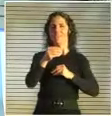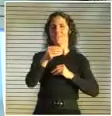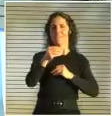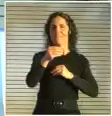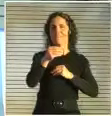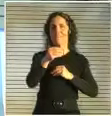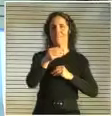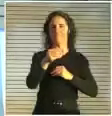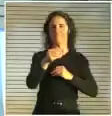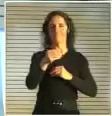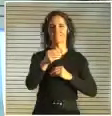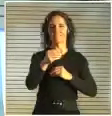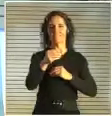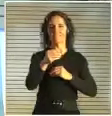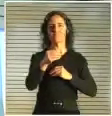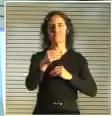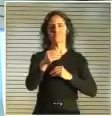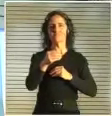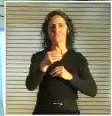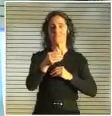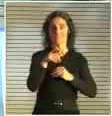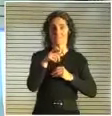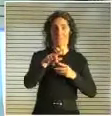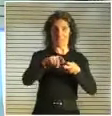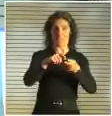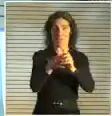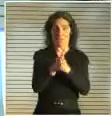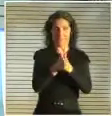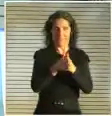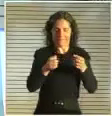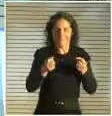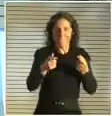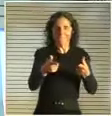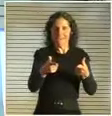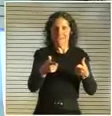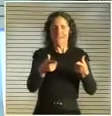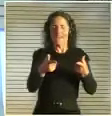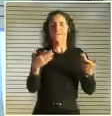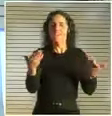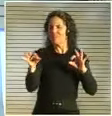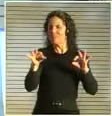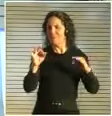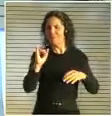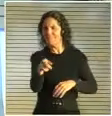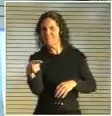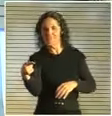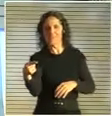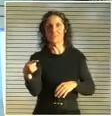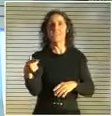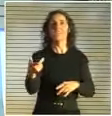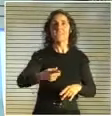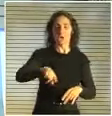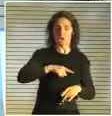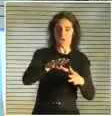the Alliance has formulated a philosophy around net positive hospitality, which is about